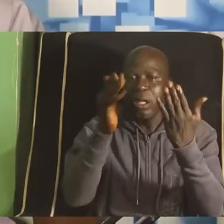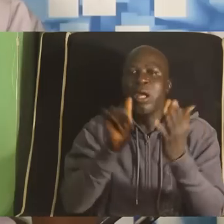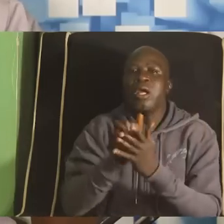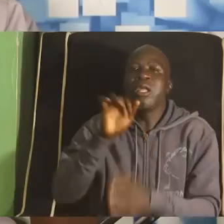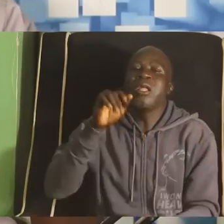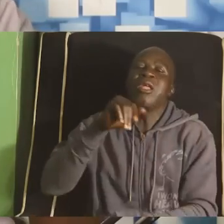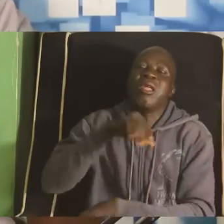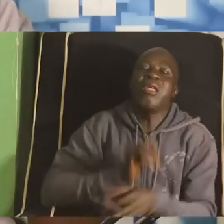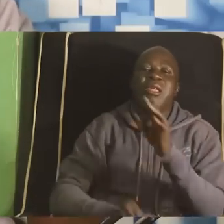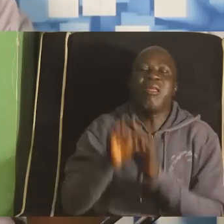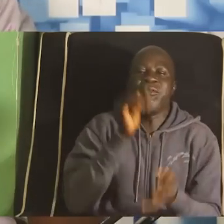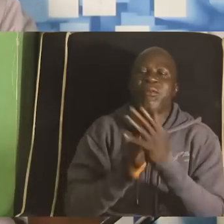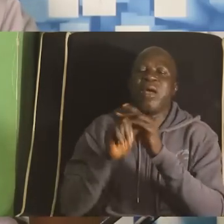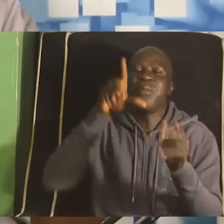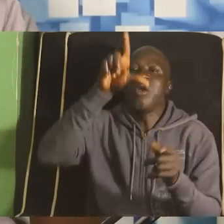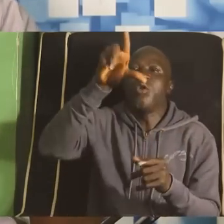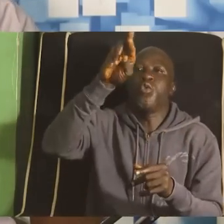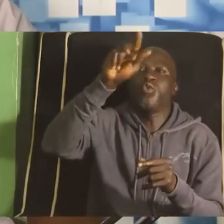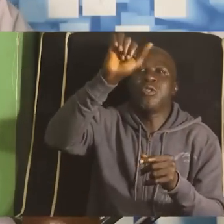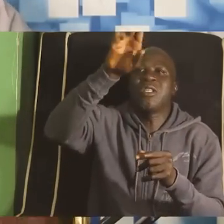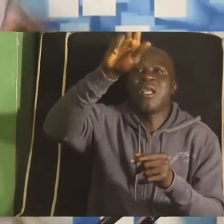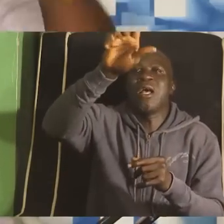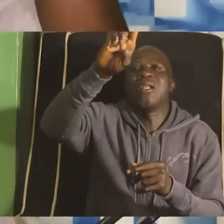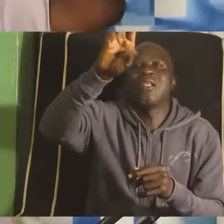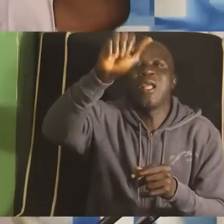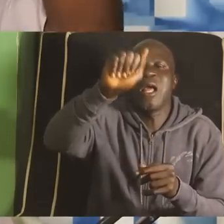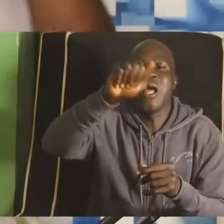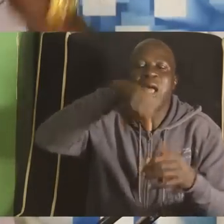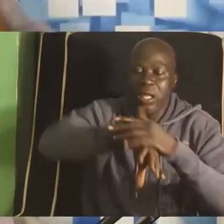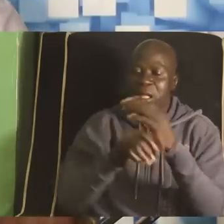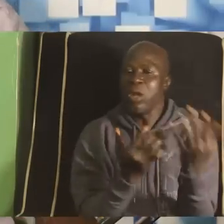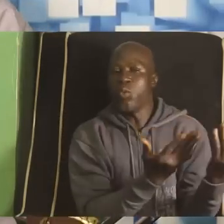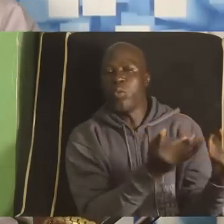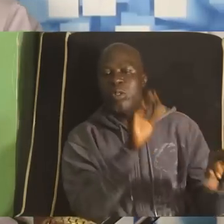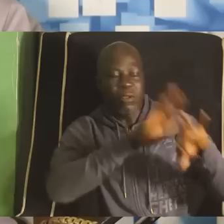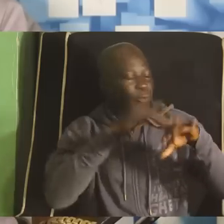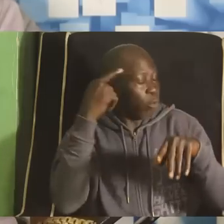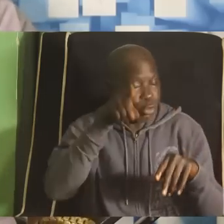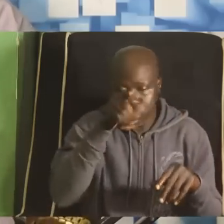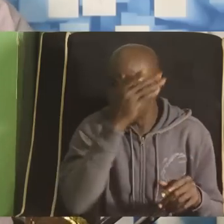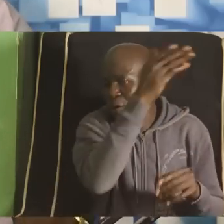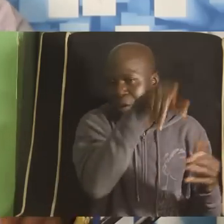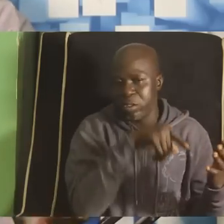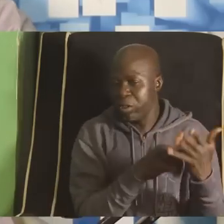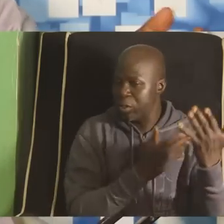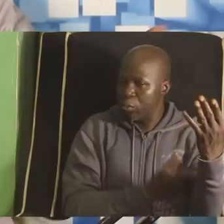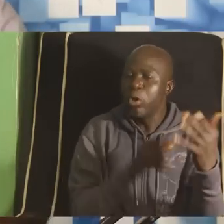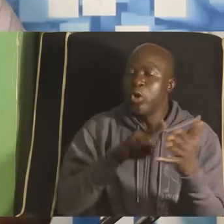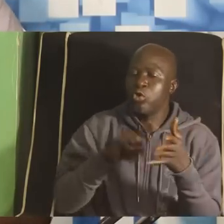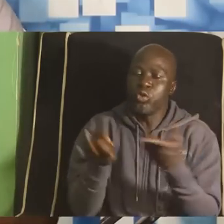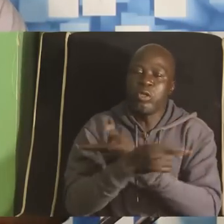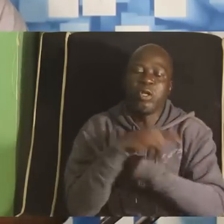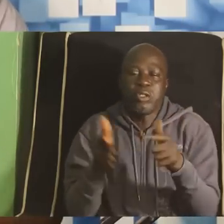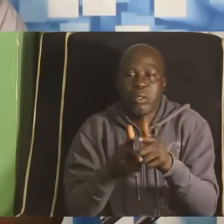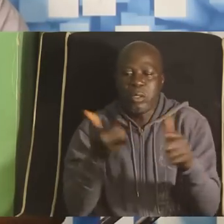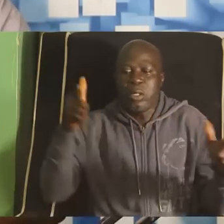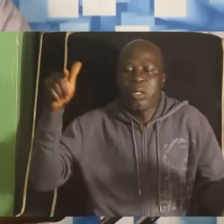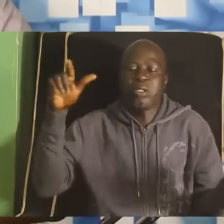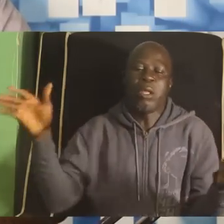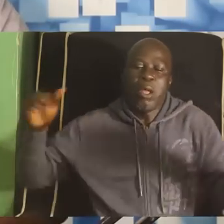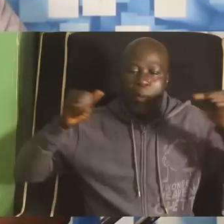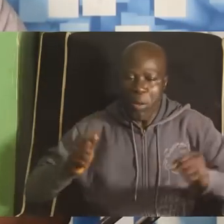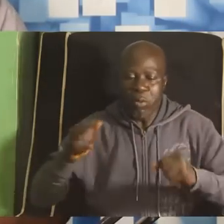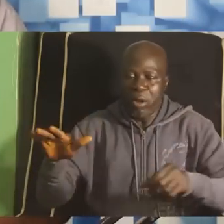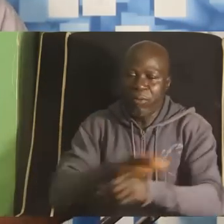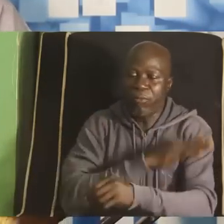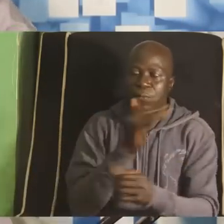to ba wa Lusada. Ni Laura Boston. That's Laura Boston. No reti re la ro yo. Expecting you this morning. Oni ma ni agbara. O de ma